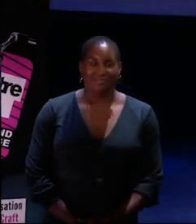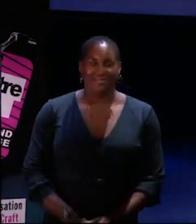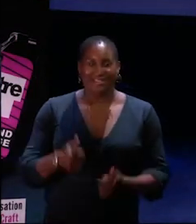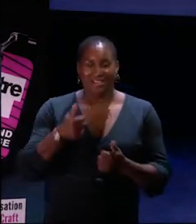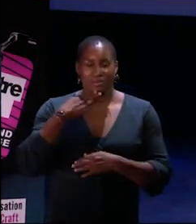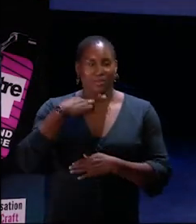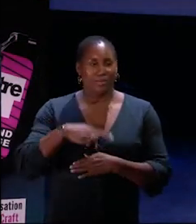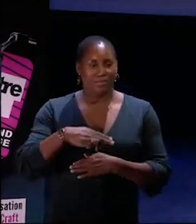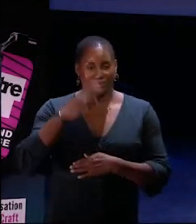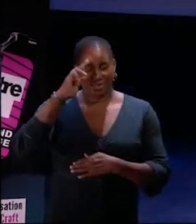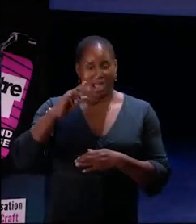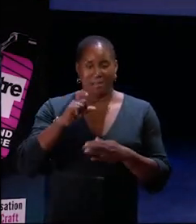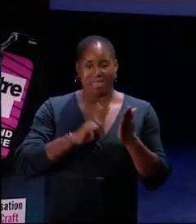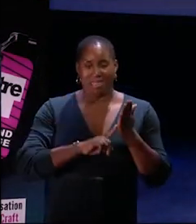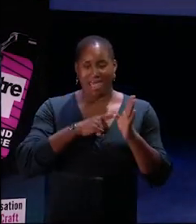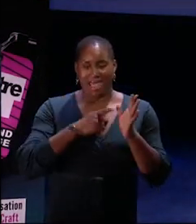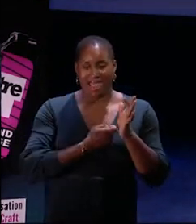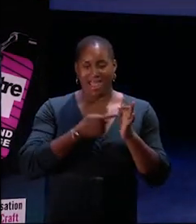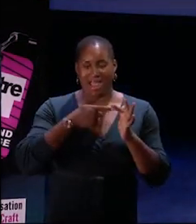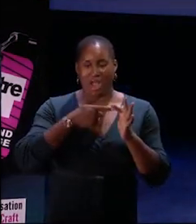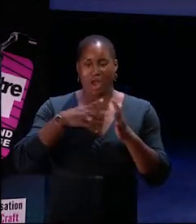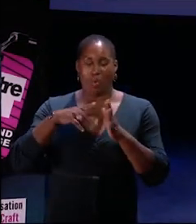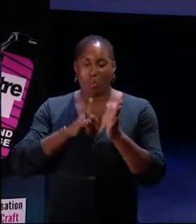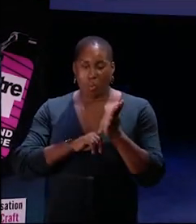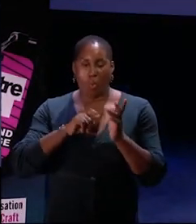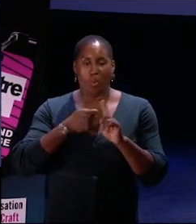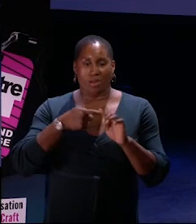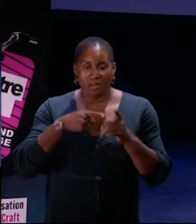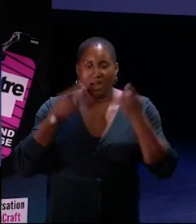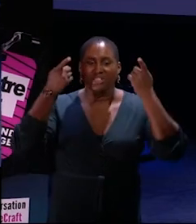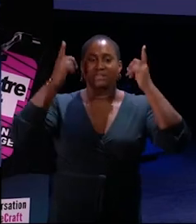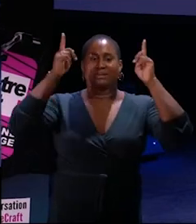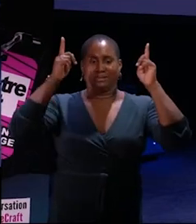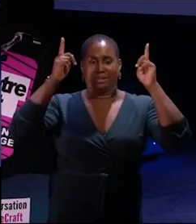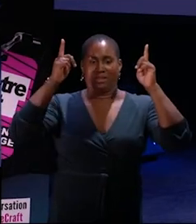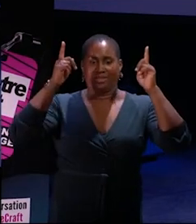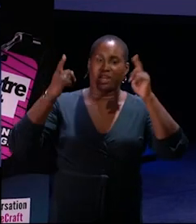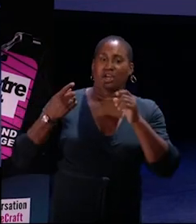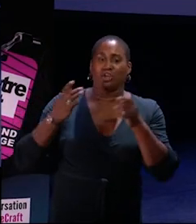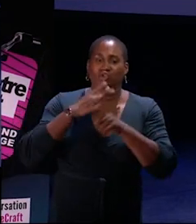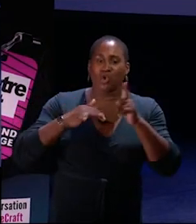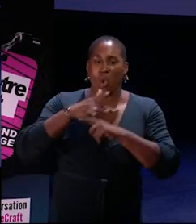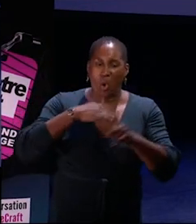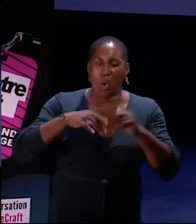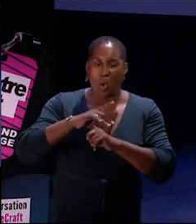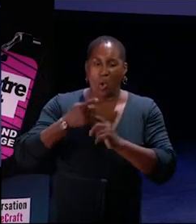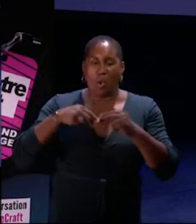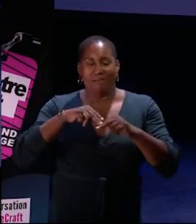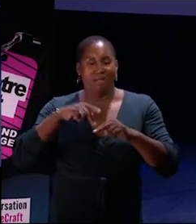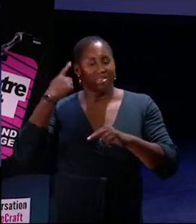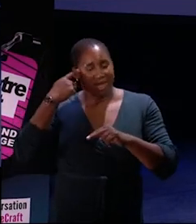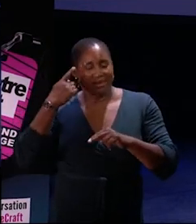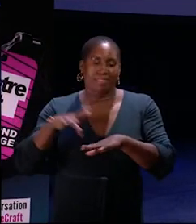Good afternoon, everyone. My name's Claire Walker, and I am co-chief executive of the Society of London Theatre and UK Theatre, which